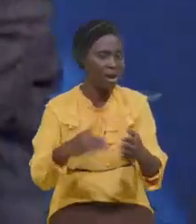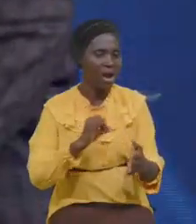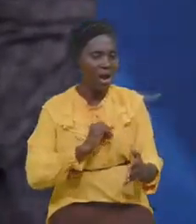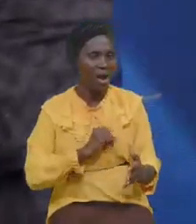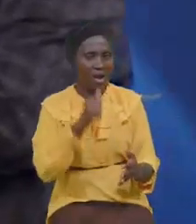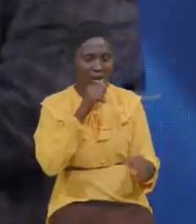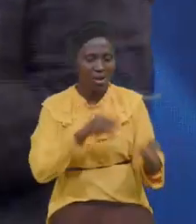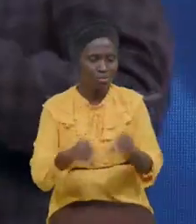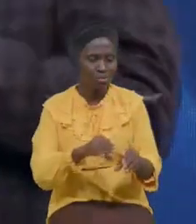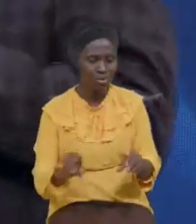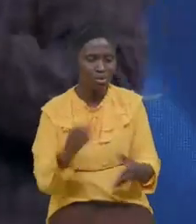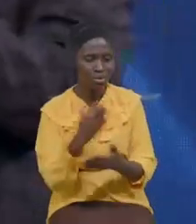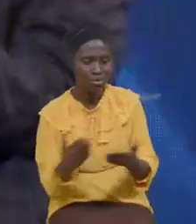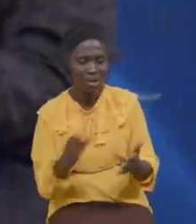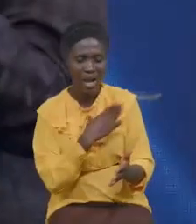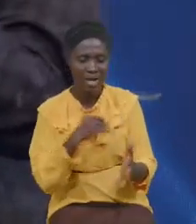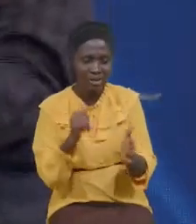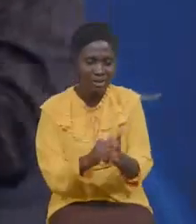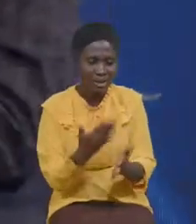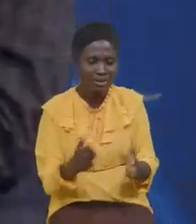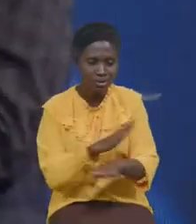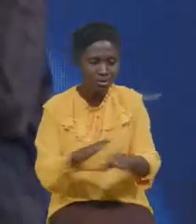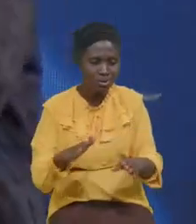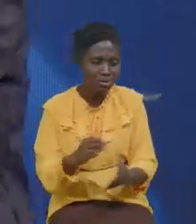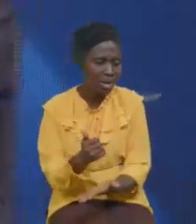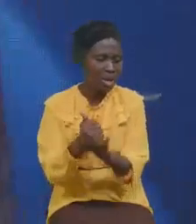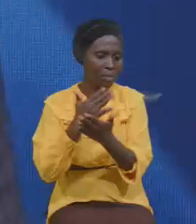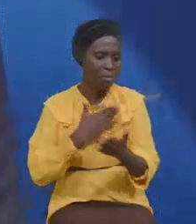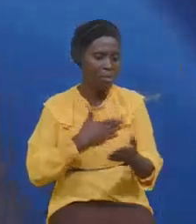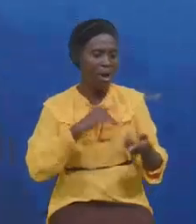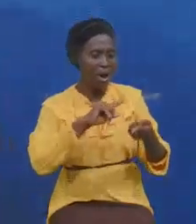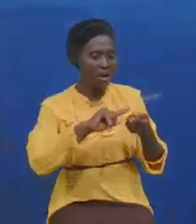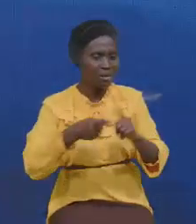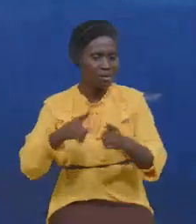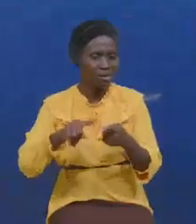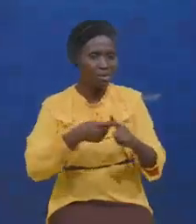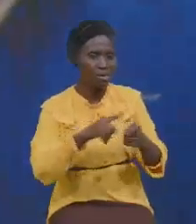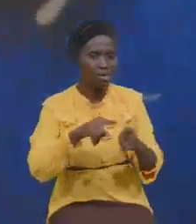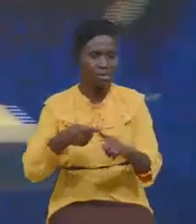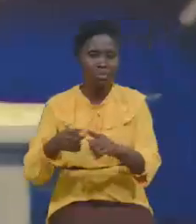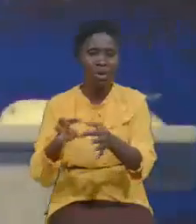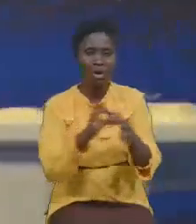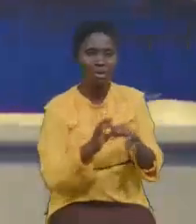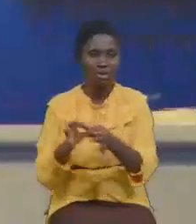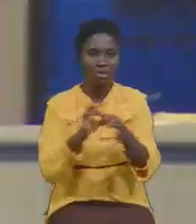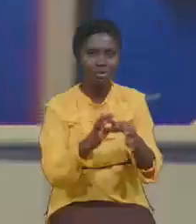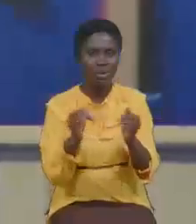thing did not help my relationship with my wife. I've been doing something and the thing did not make